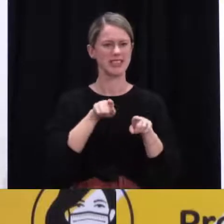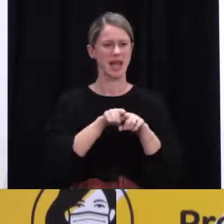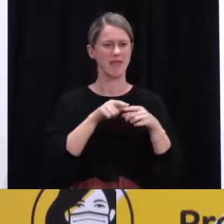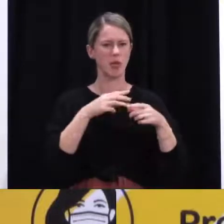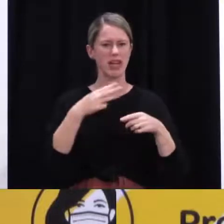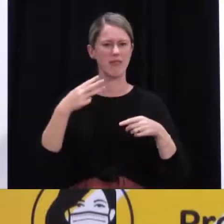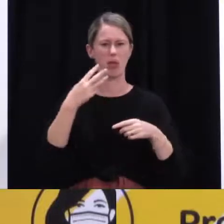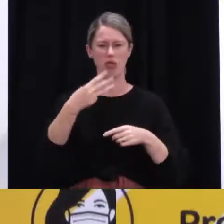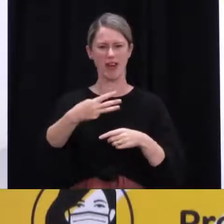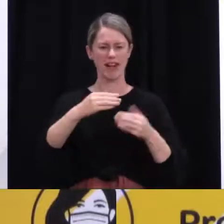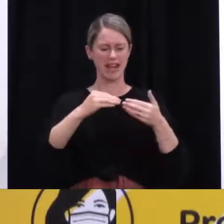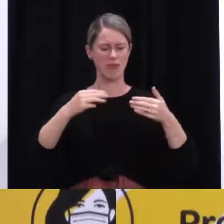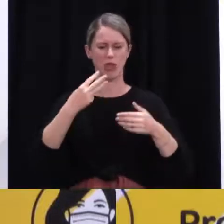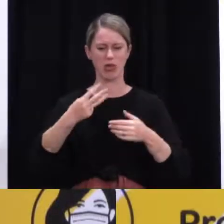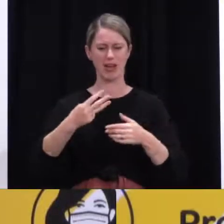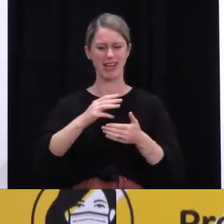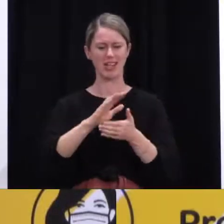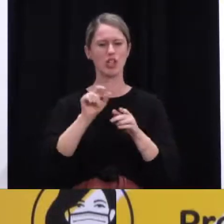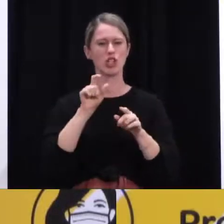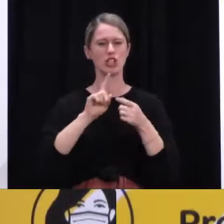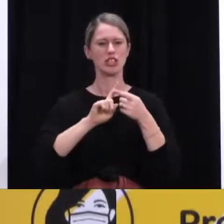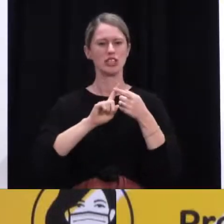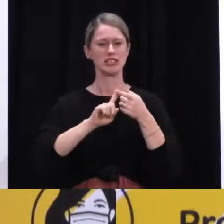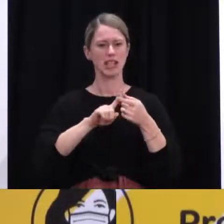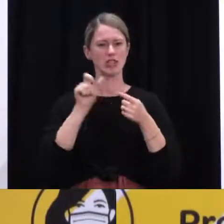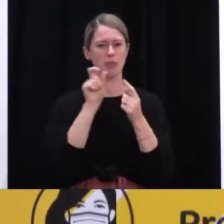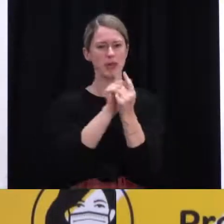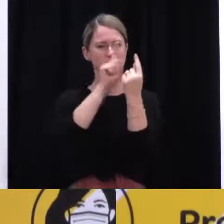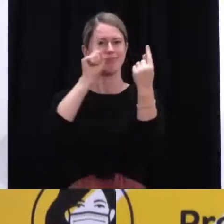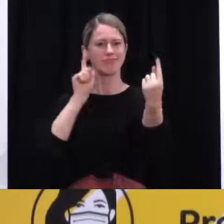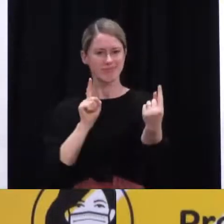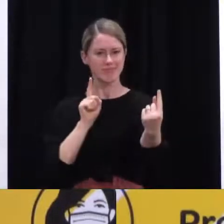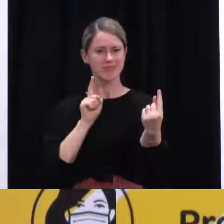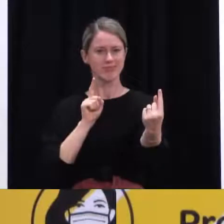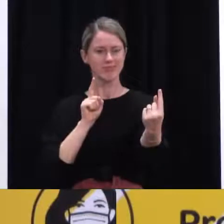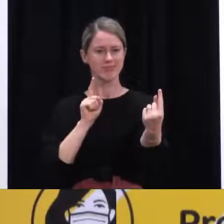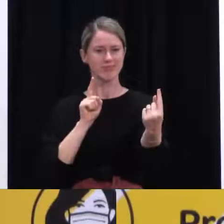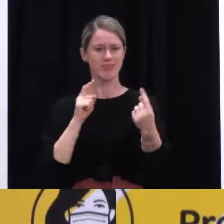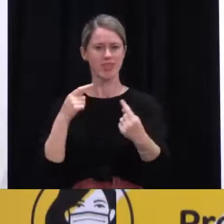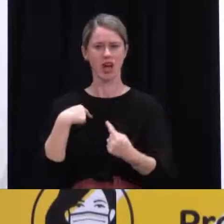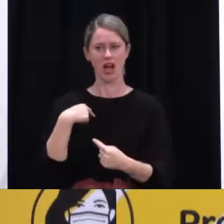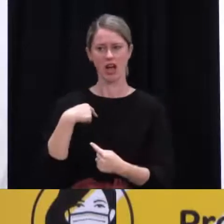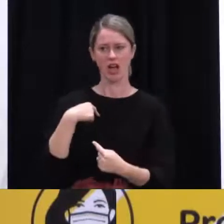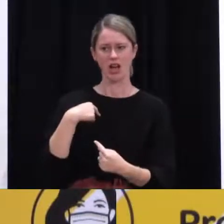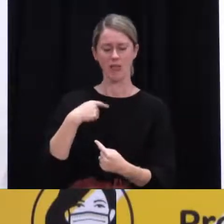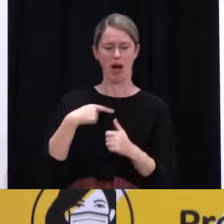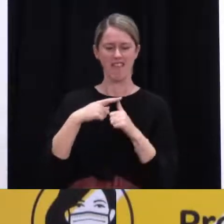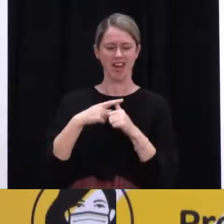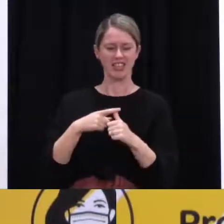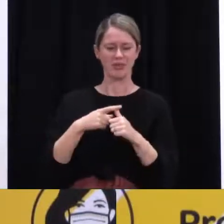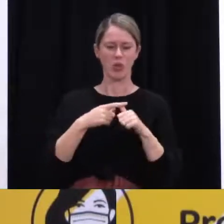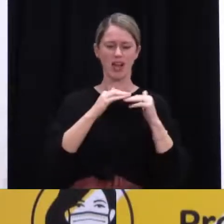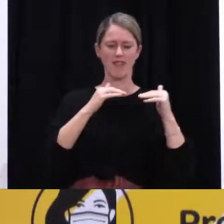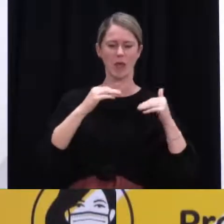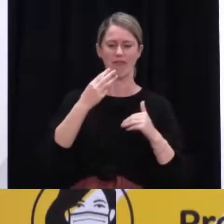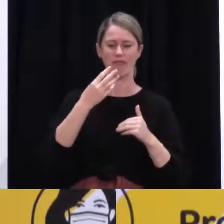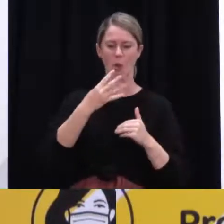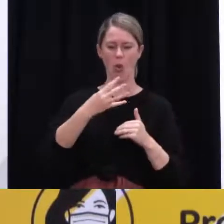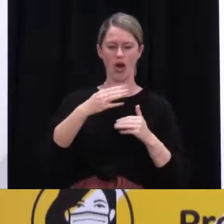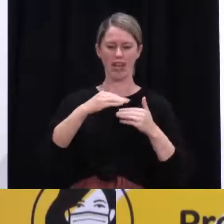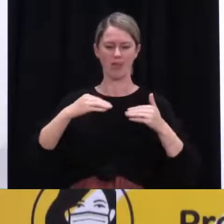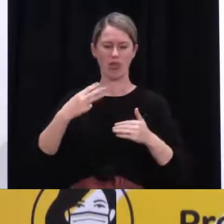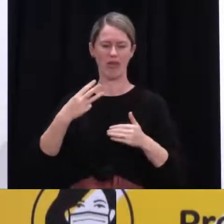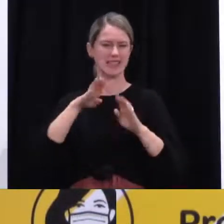is still designed to restrict contact, but unnecessary contact between people. So I would see that advice as applying through the week. That